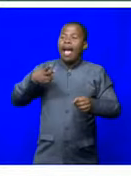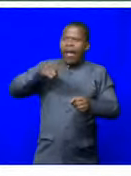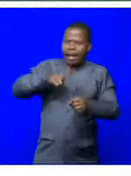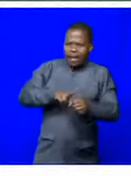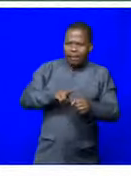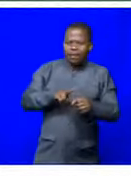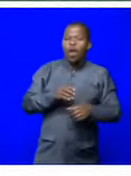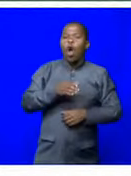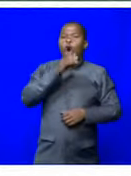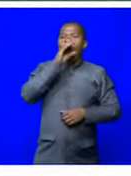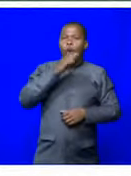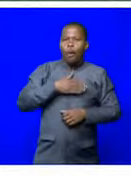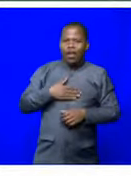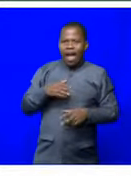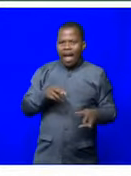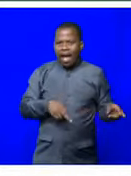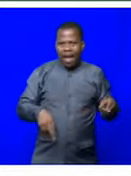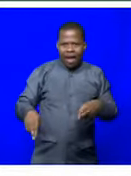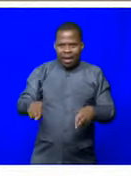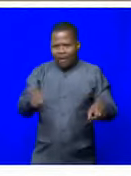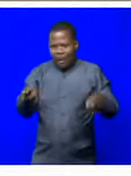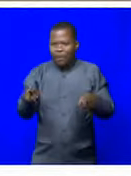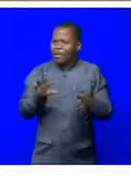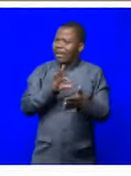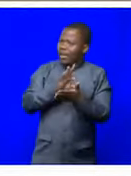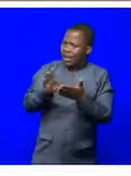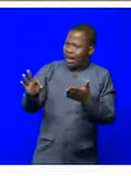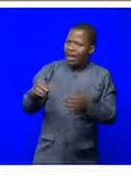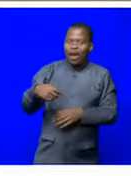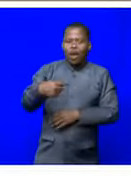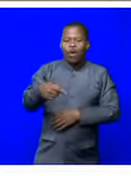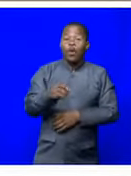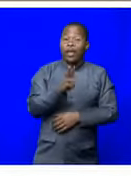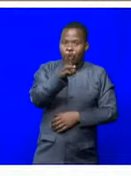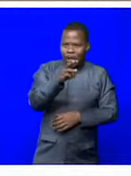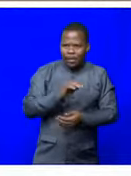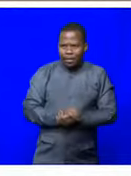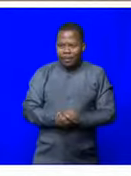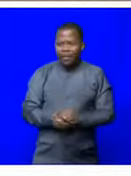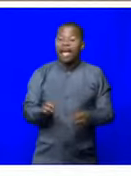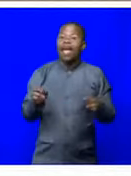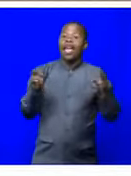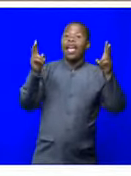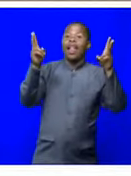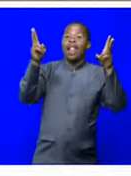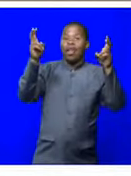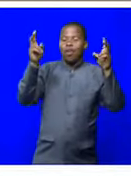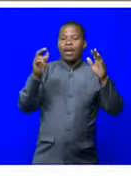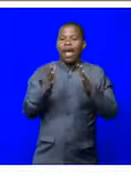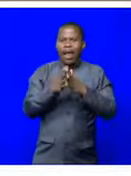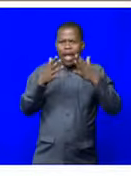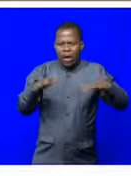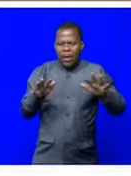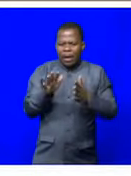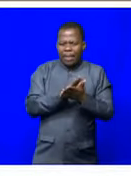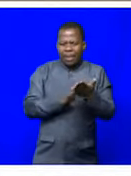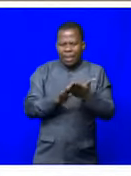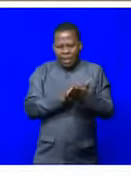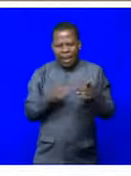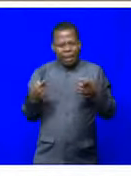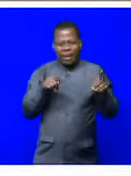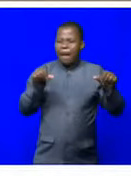ukuthi imifula yakuleli ibabede tibi. Issues of waste have remained a problem for us as a